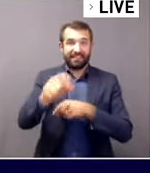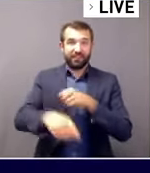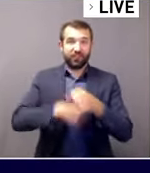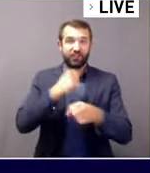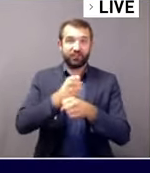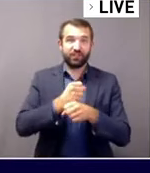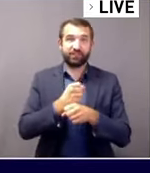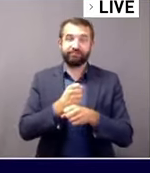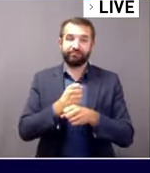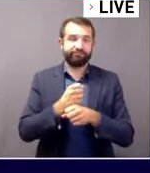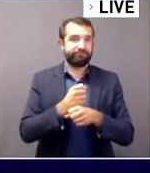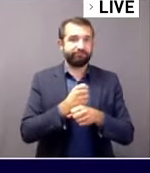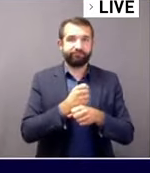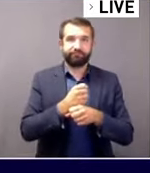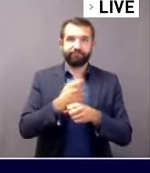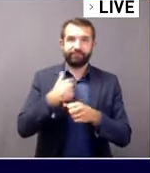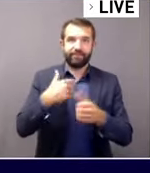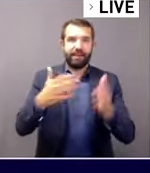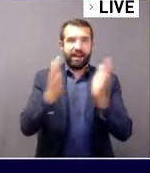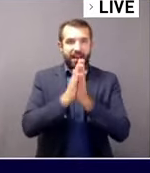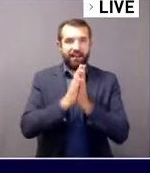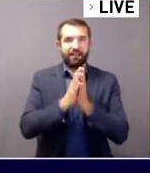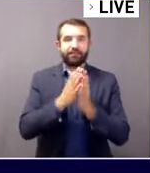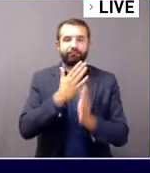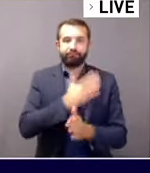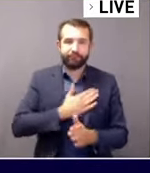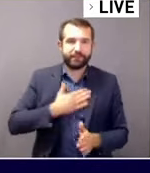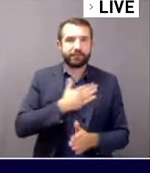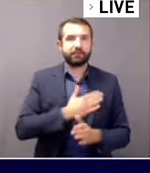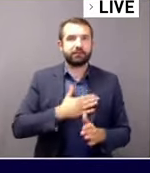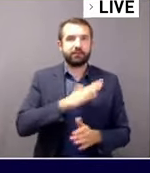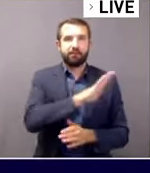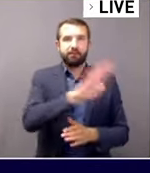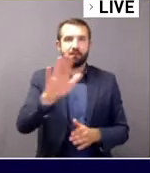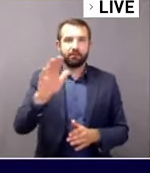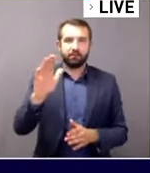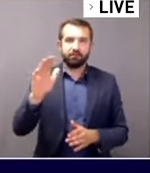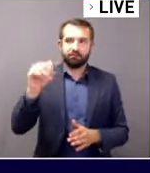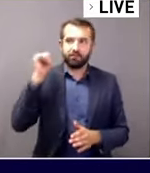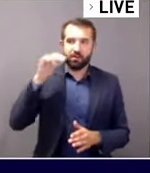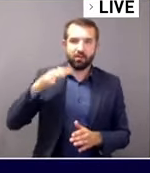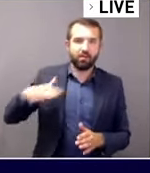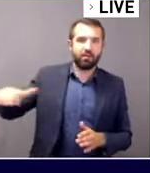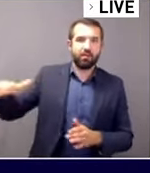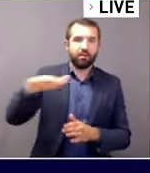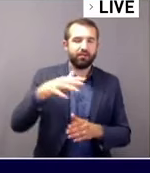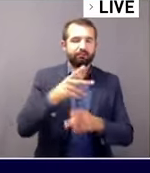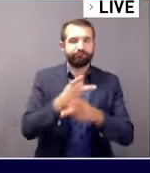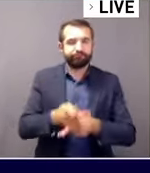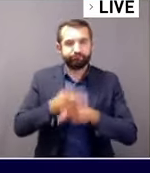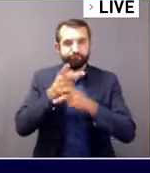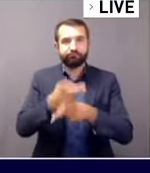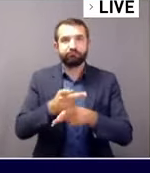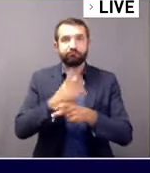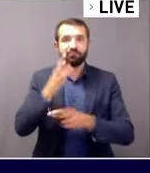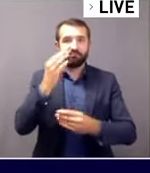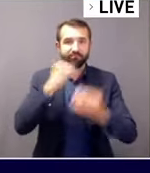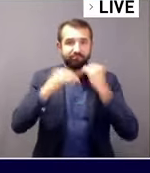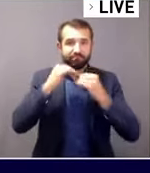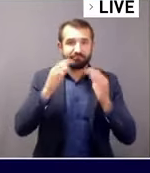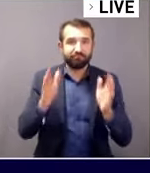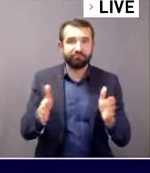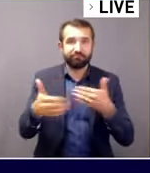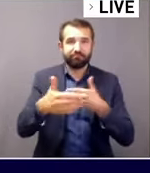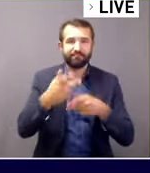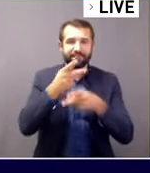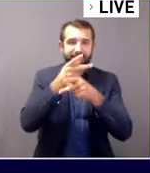ask, is to be careful in your own backyard or in your own front yard or in your own dining room, because one of the